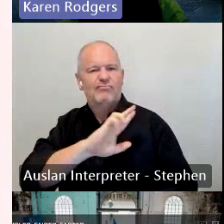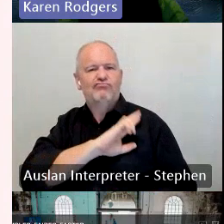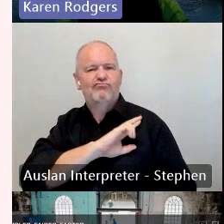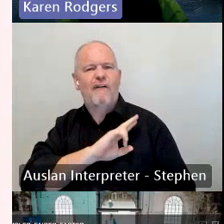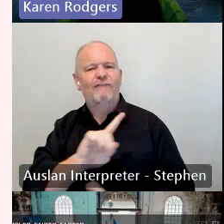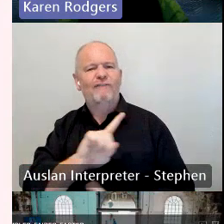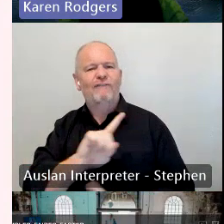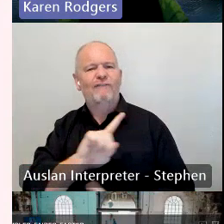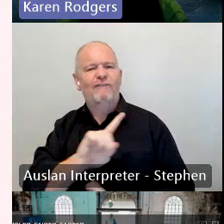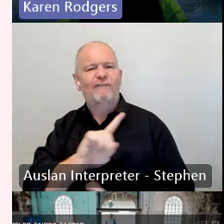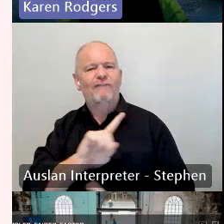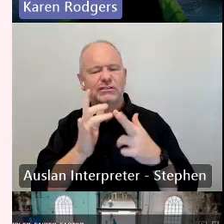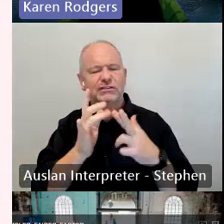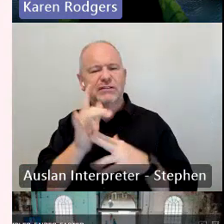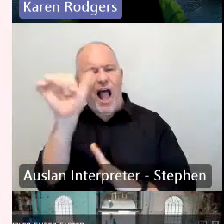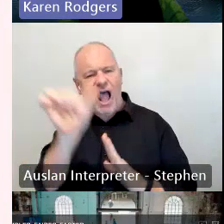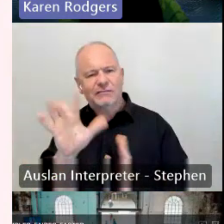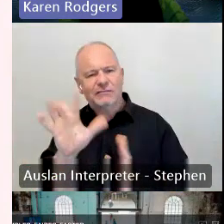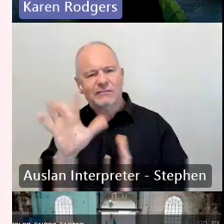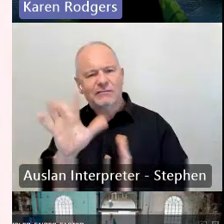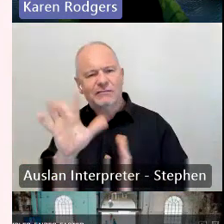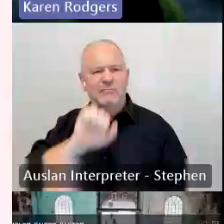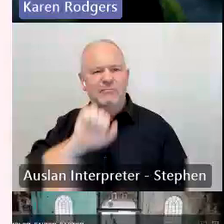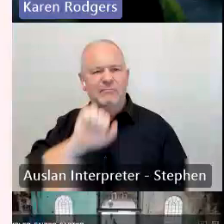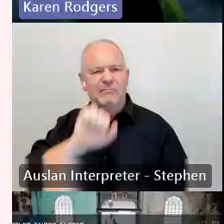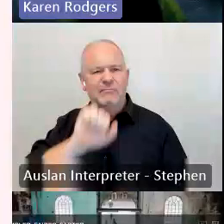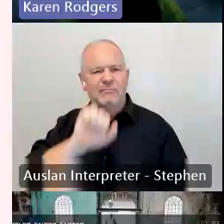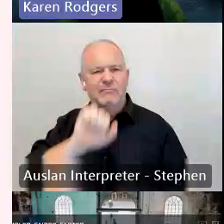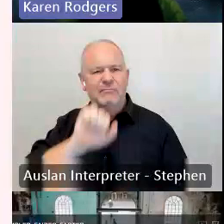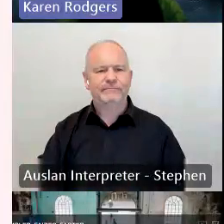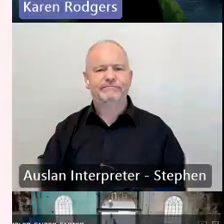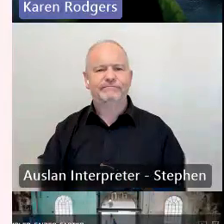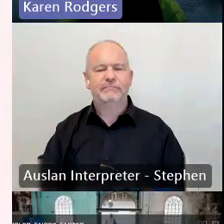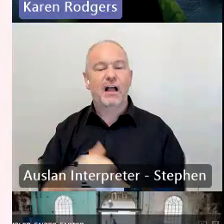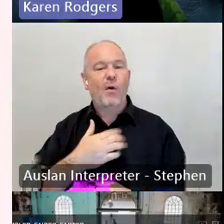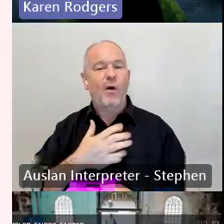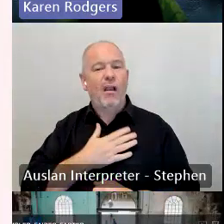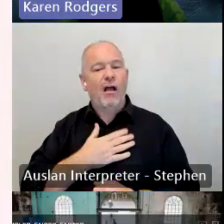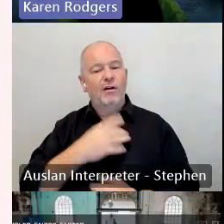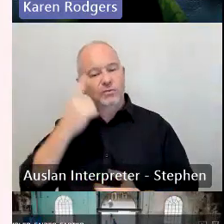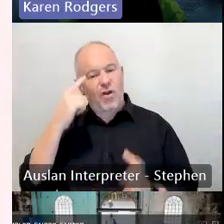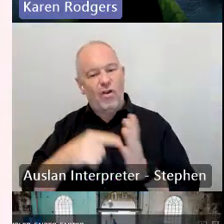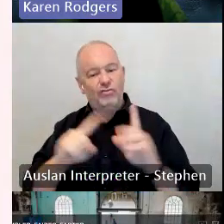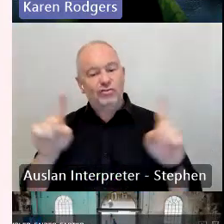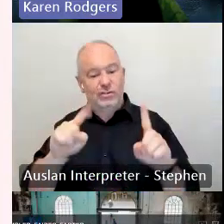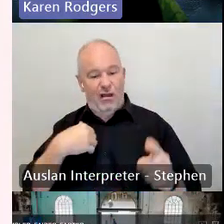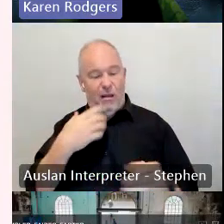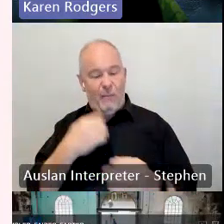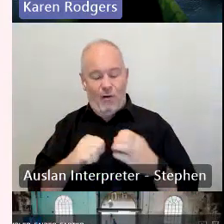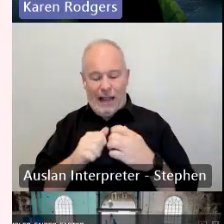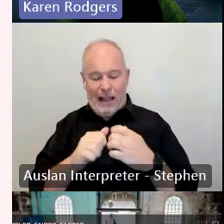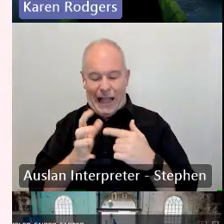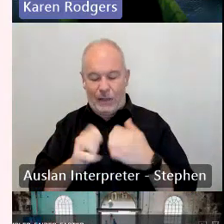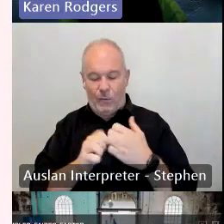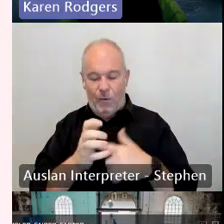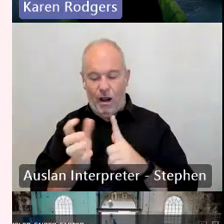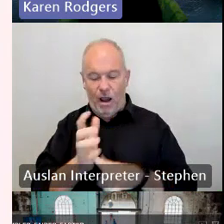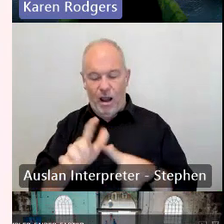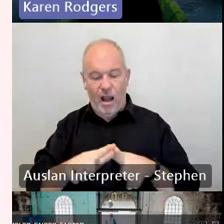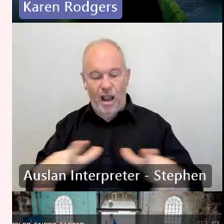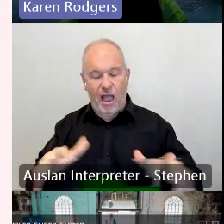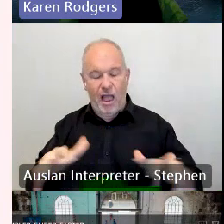artists play in contributing to their culture. I would like to acknowledge that today I am on Gadigal land and I pay my